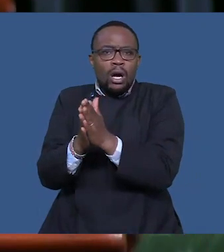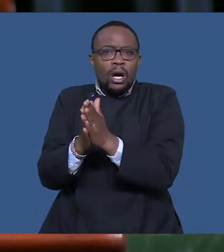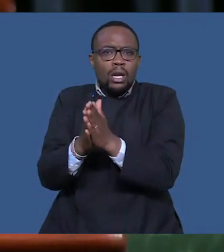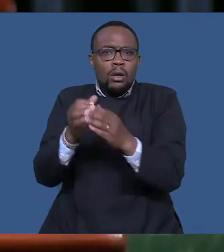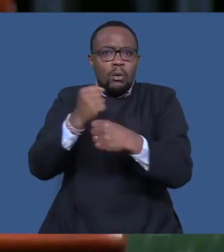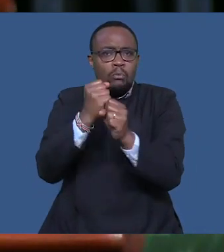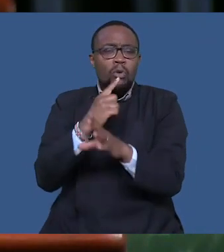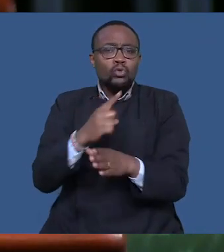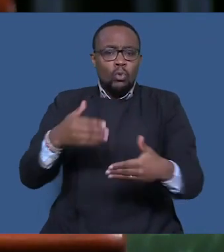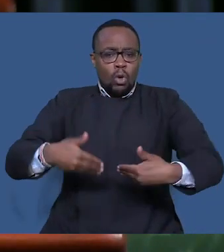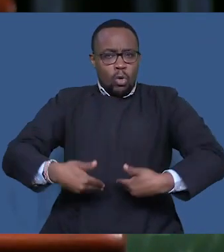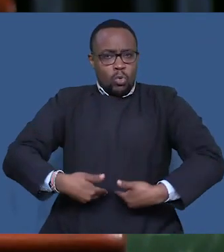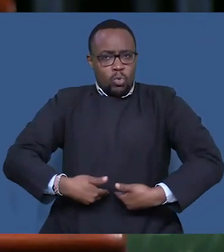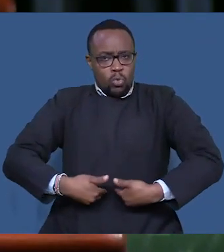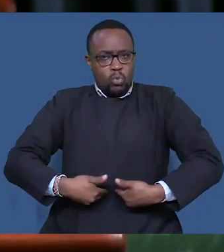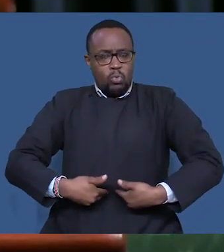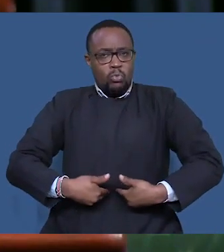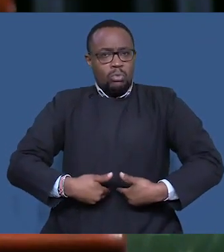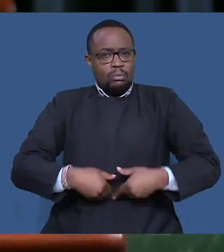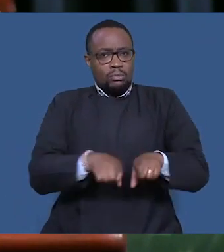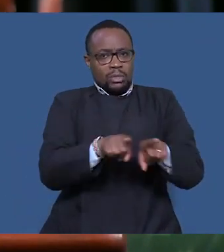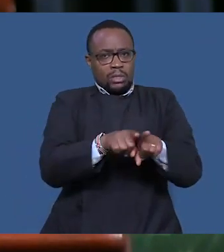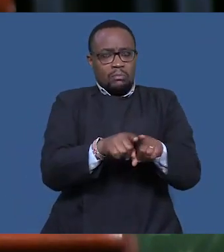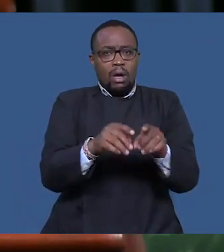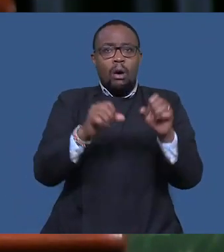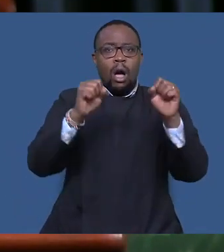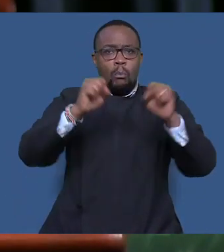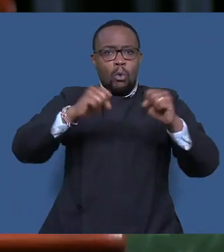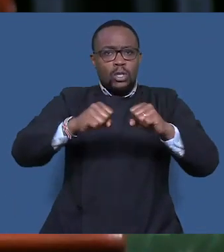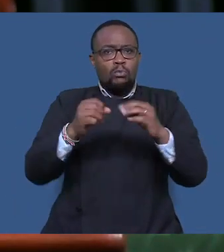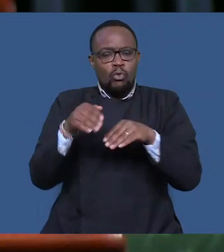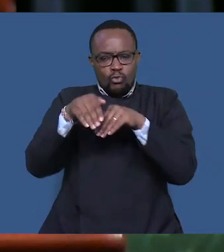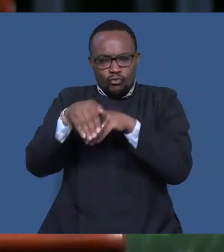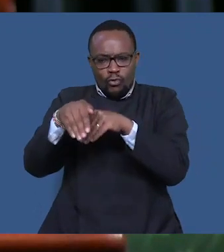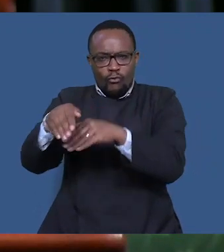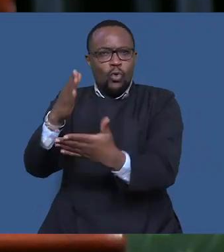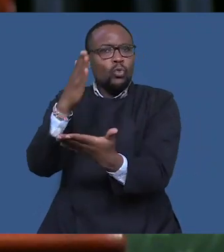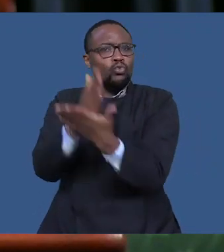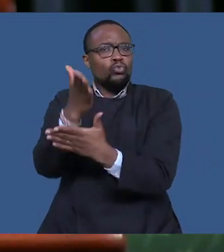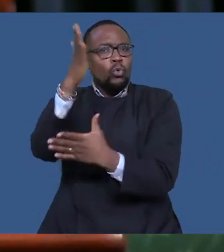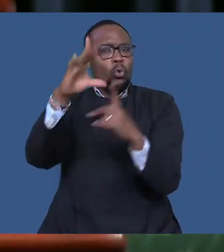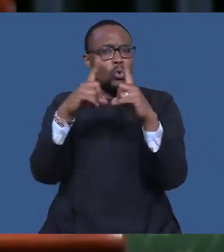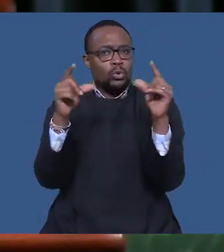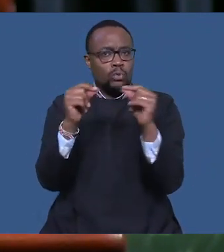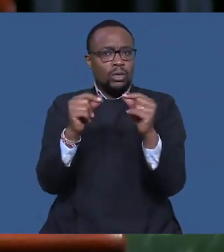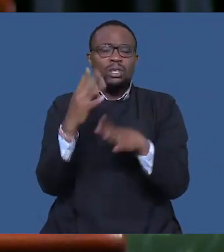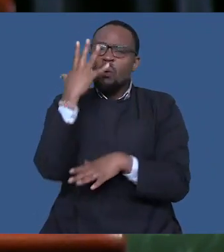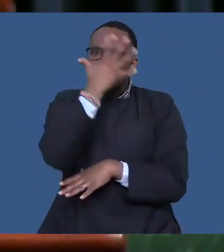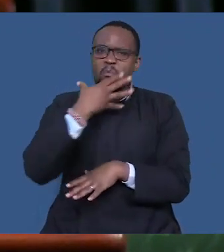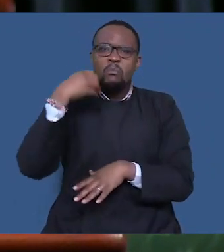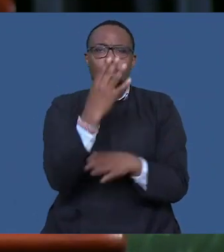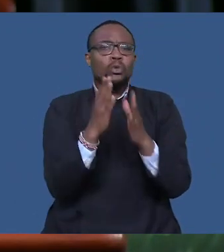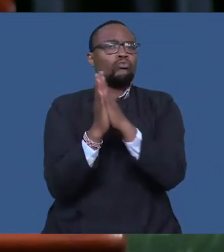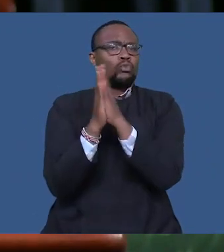young people, like who are actually his age, can actually follow the true doctrines. So it's actually a beautiful passage